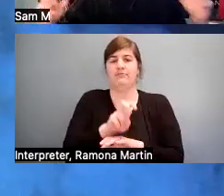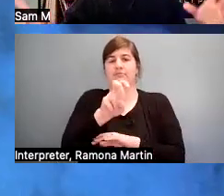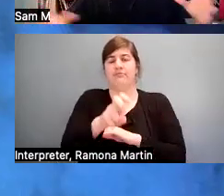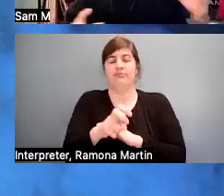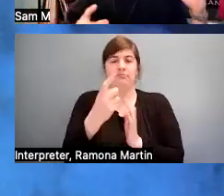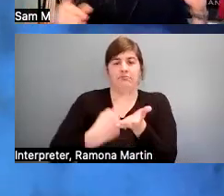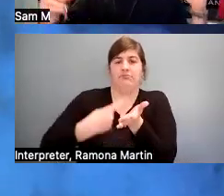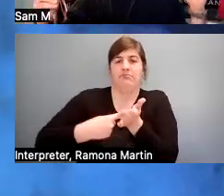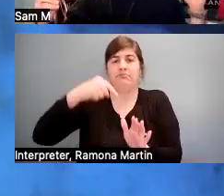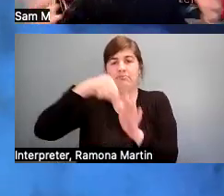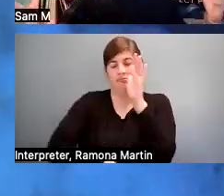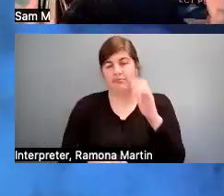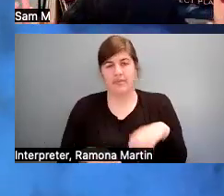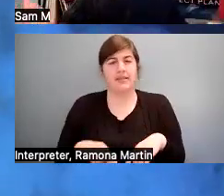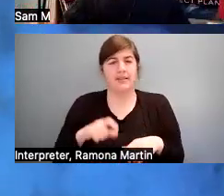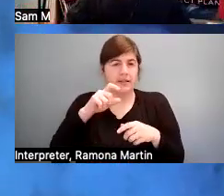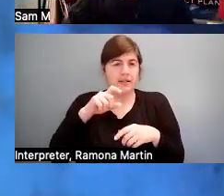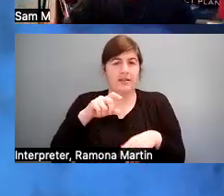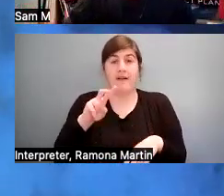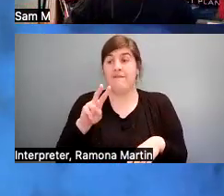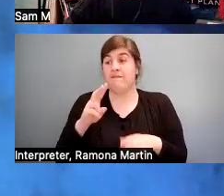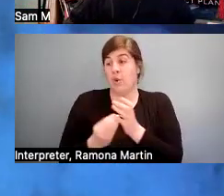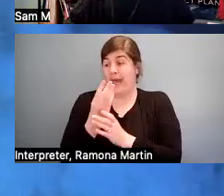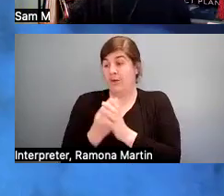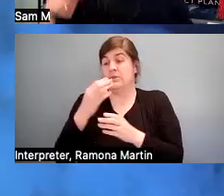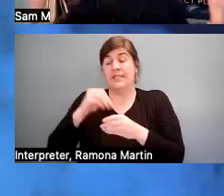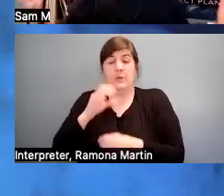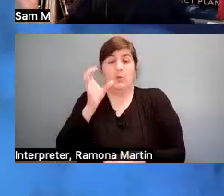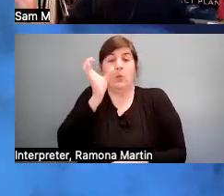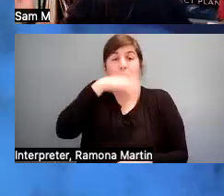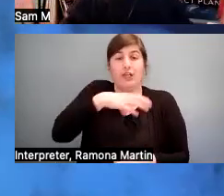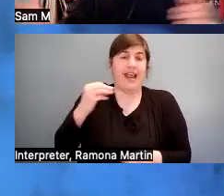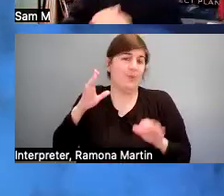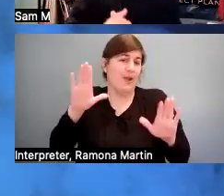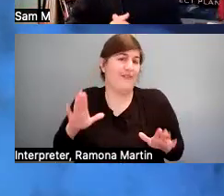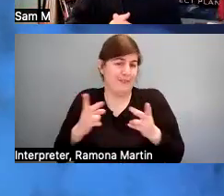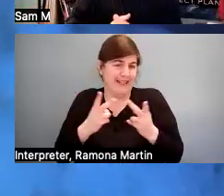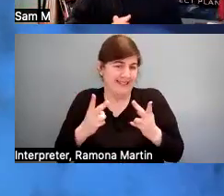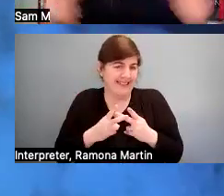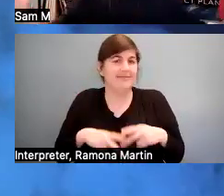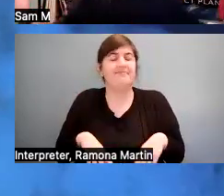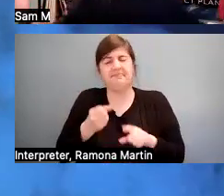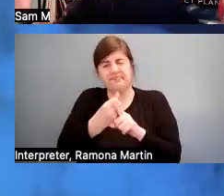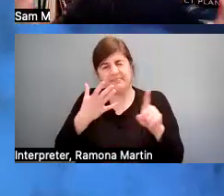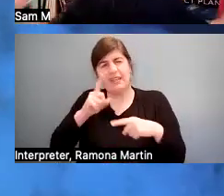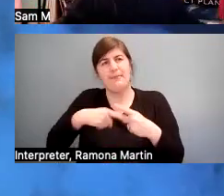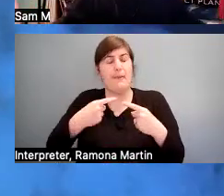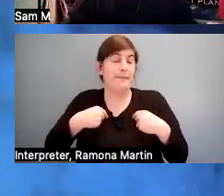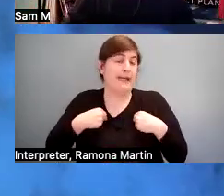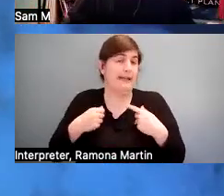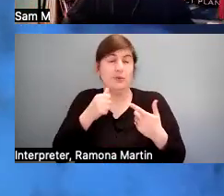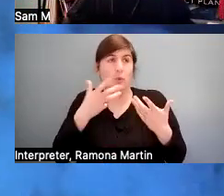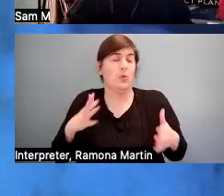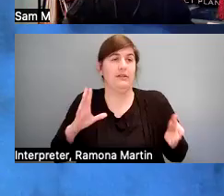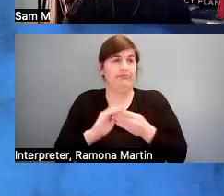about volcanoes in weird and wonderful places. But a little bit about me as well. I don't like to speak a lot about